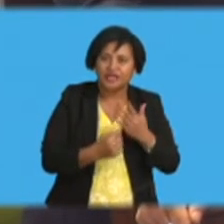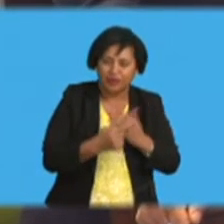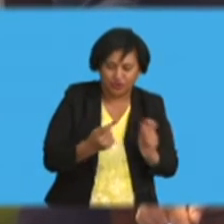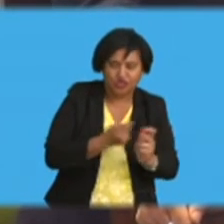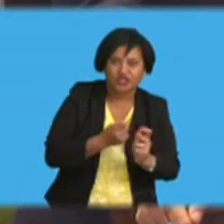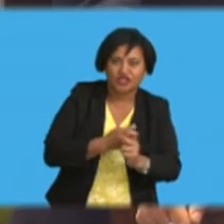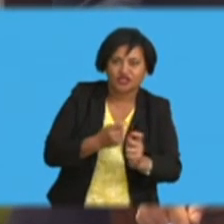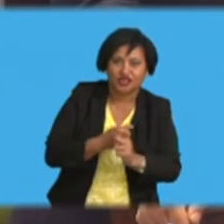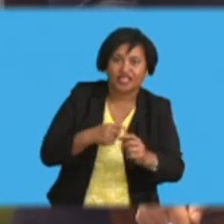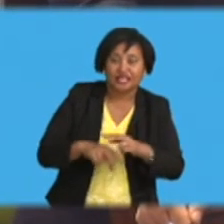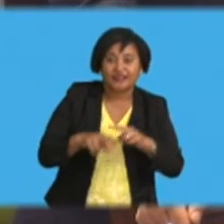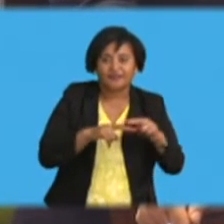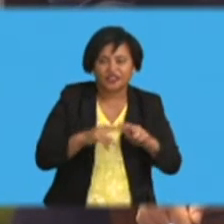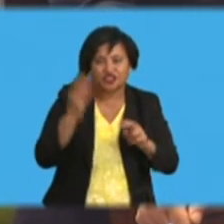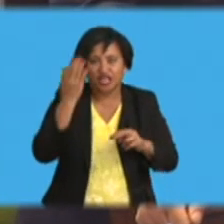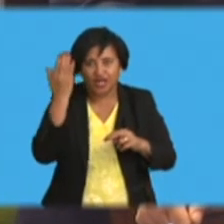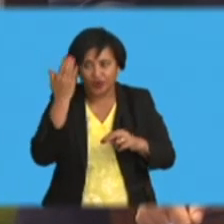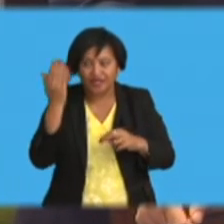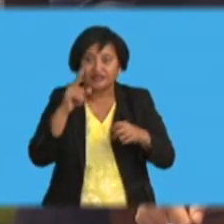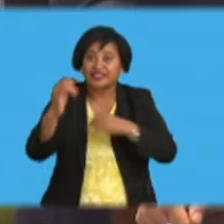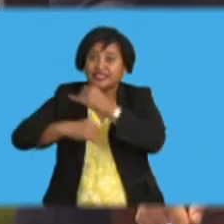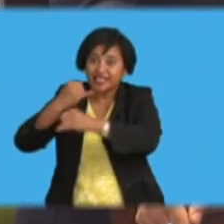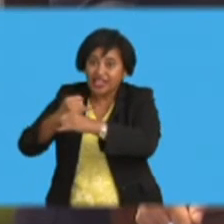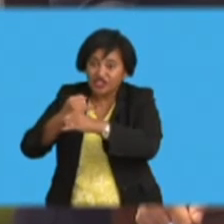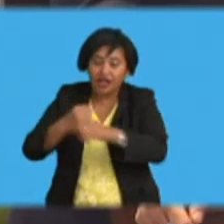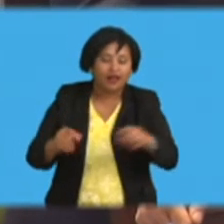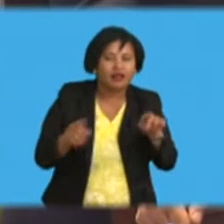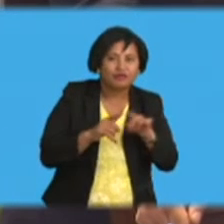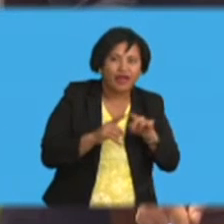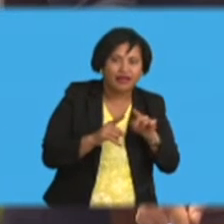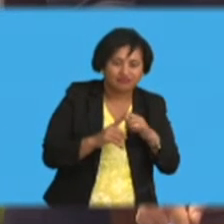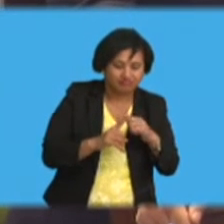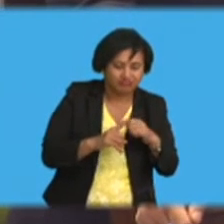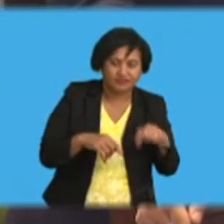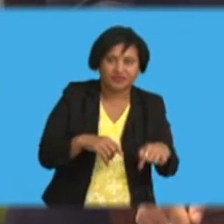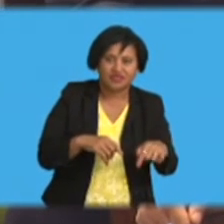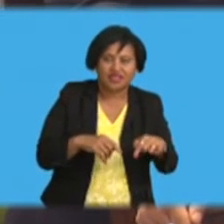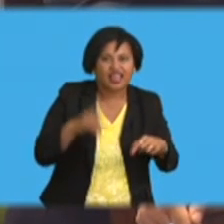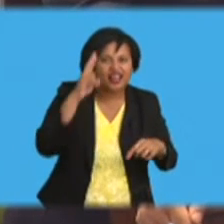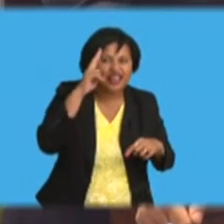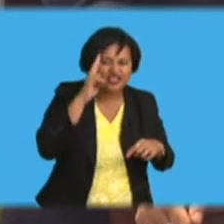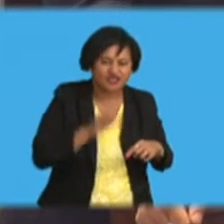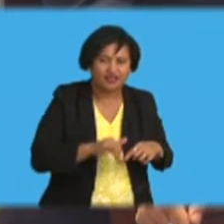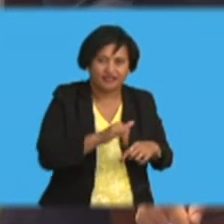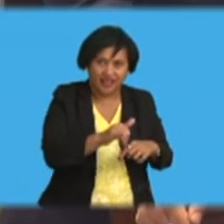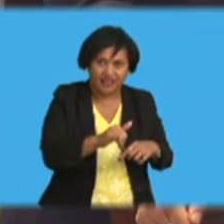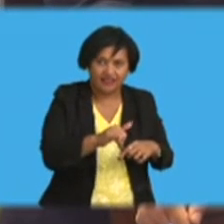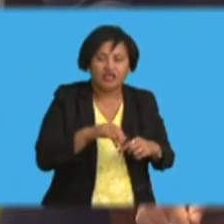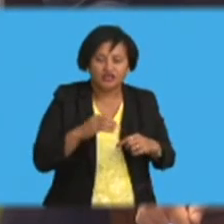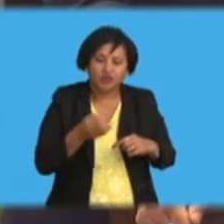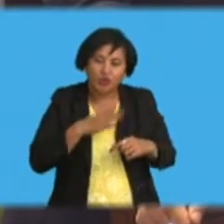which includes the domestic carrier Fiji Link. The small domestic airports served by Fiji Link are best suited to propeller